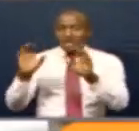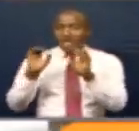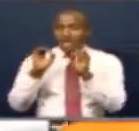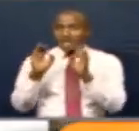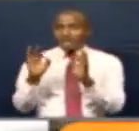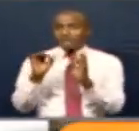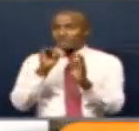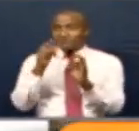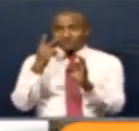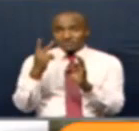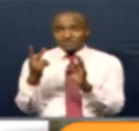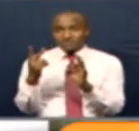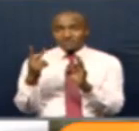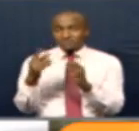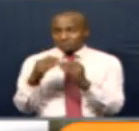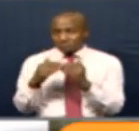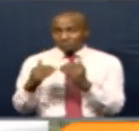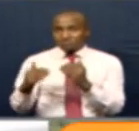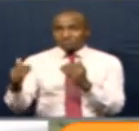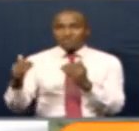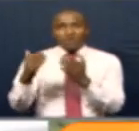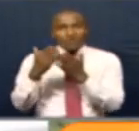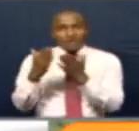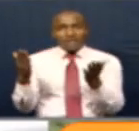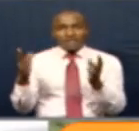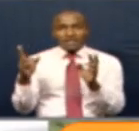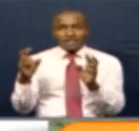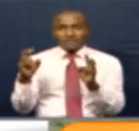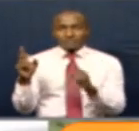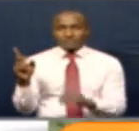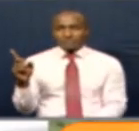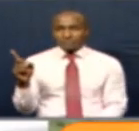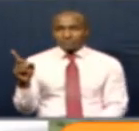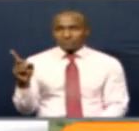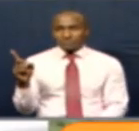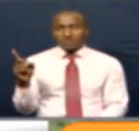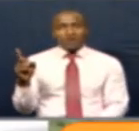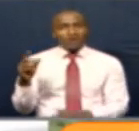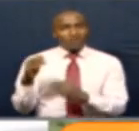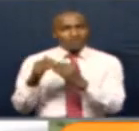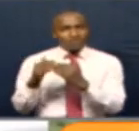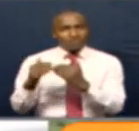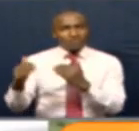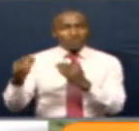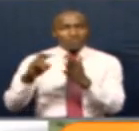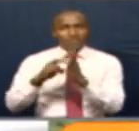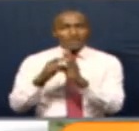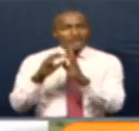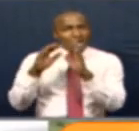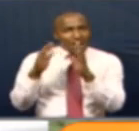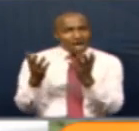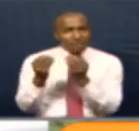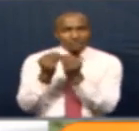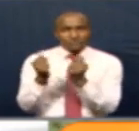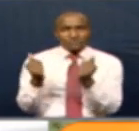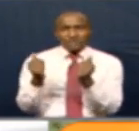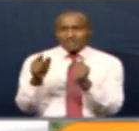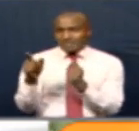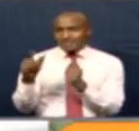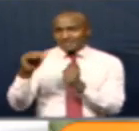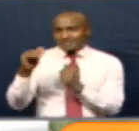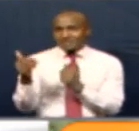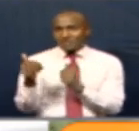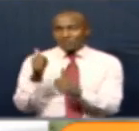see forward movement on any of these issues. Now, forward movement means how do we deal with a city that's not